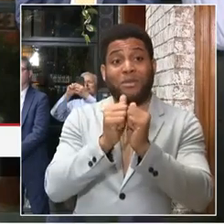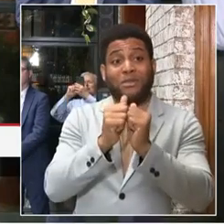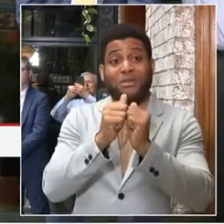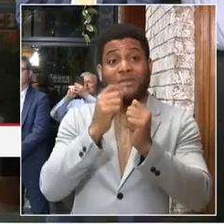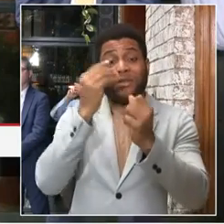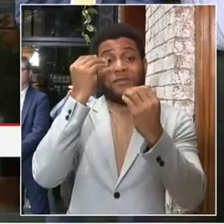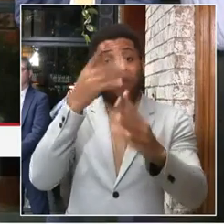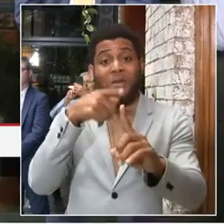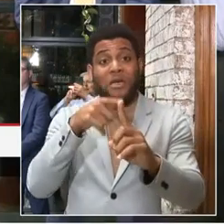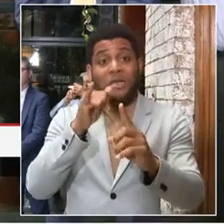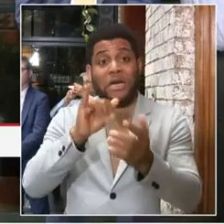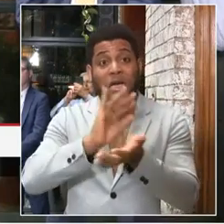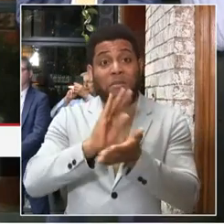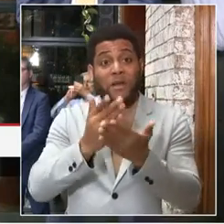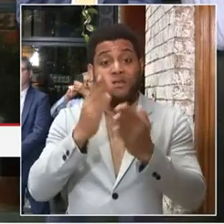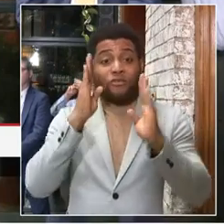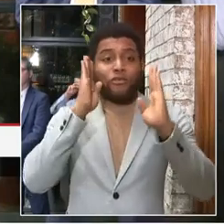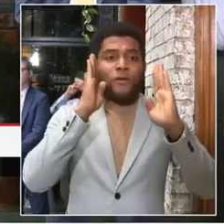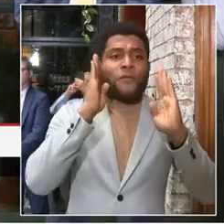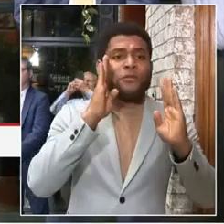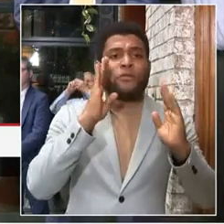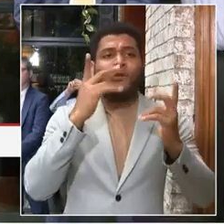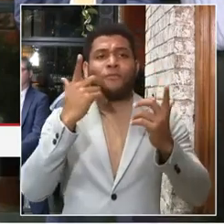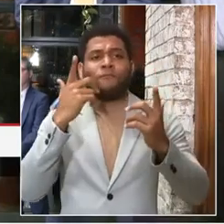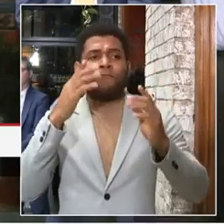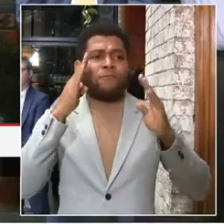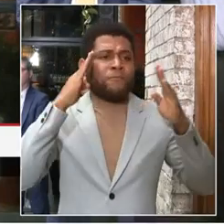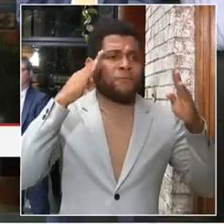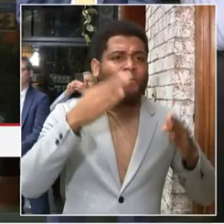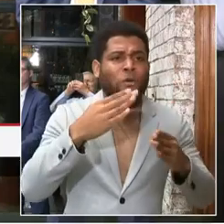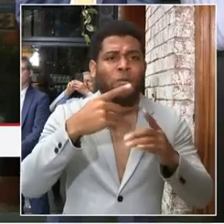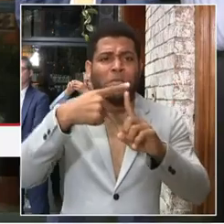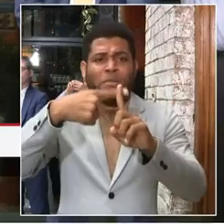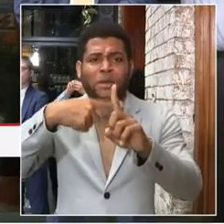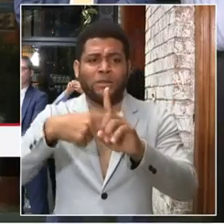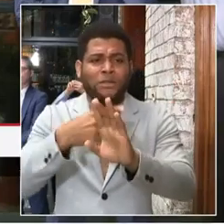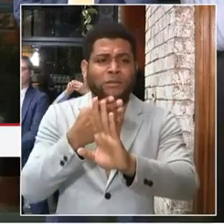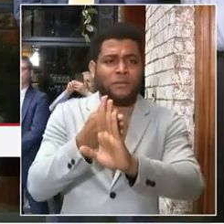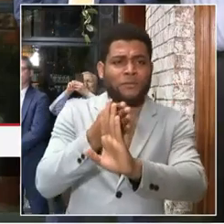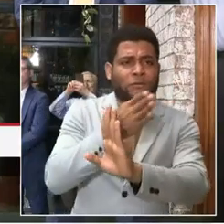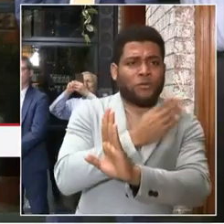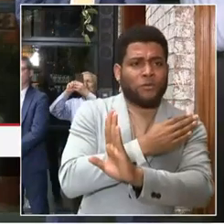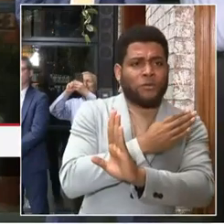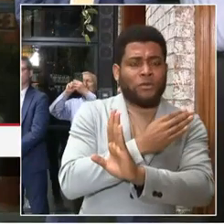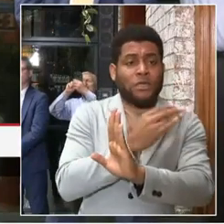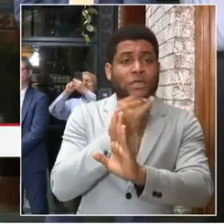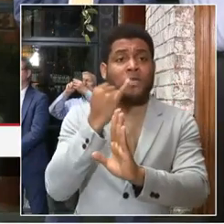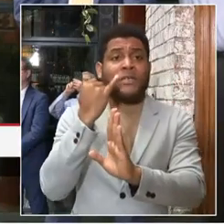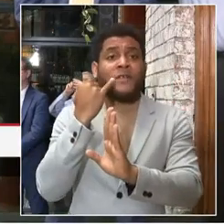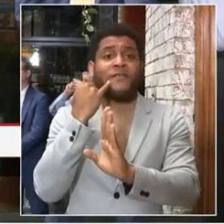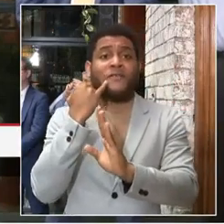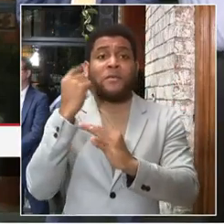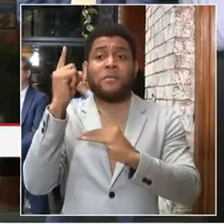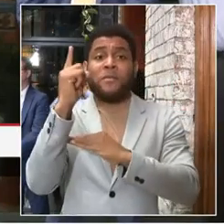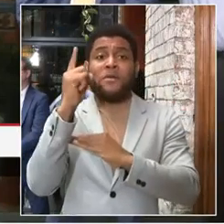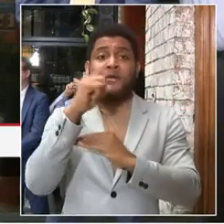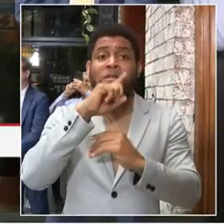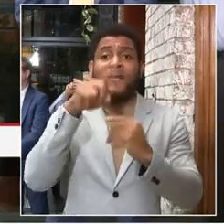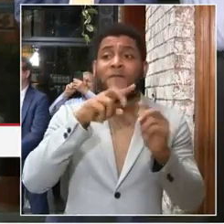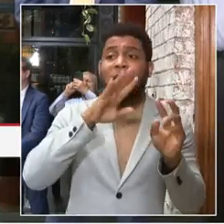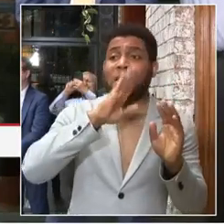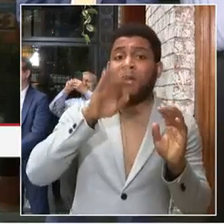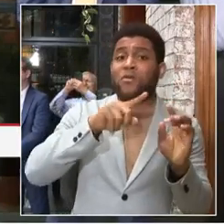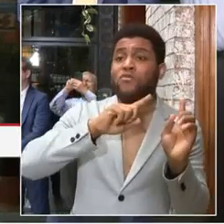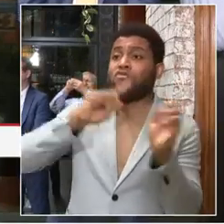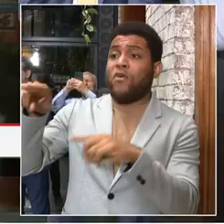was paid months in advance or months prior, Monumental would have never looked towards Virginia in the first place. No, we have been, and I